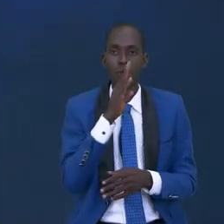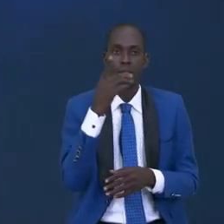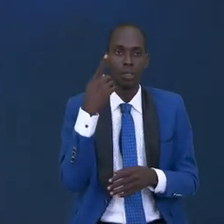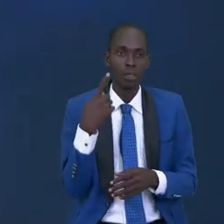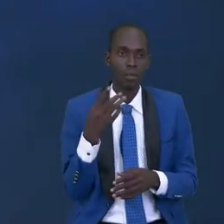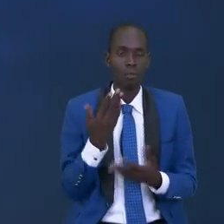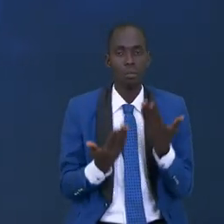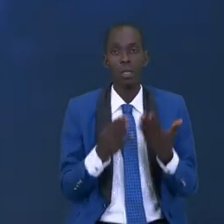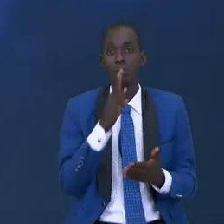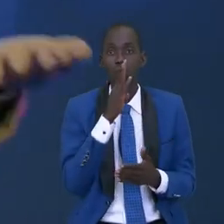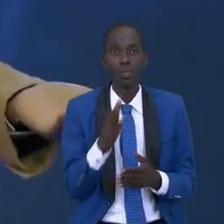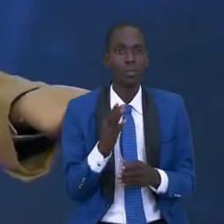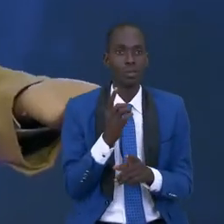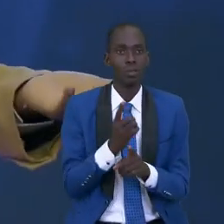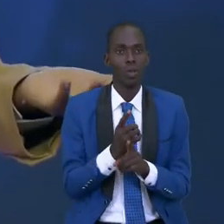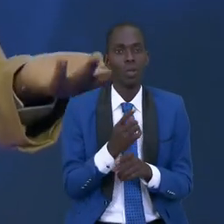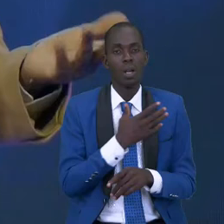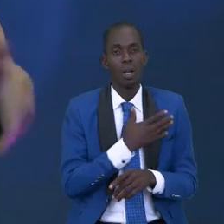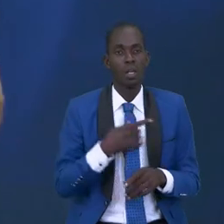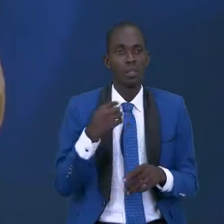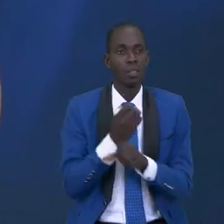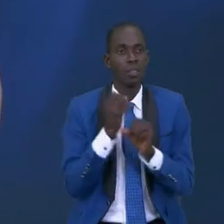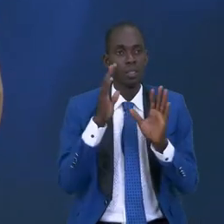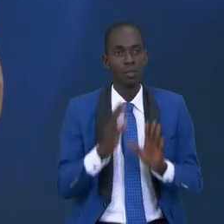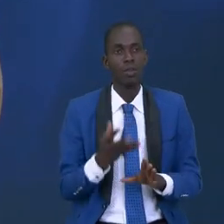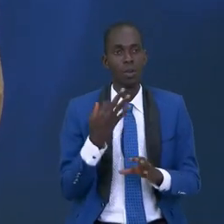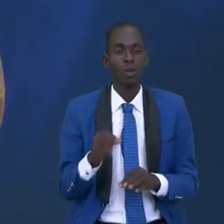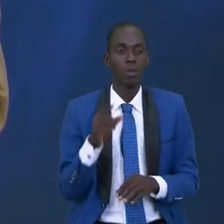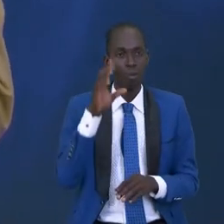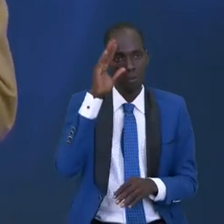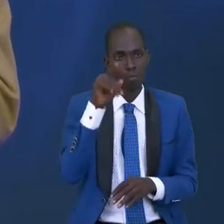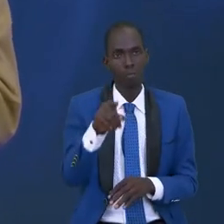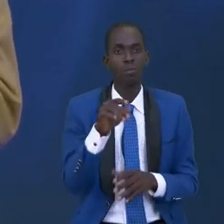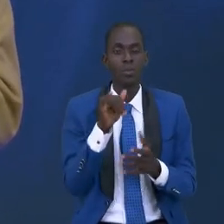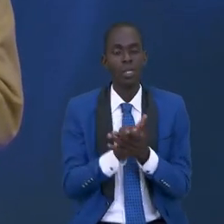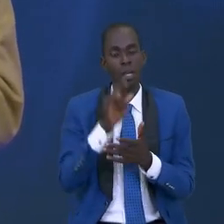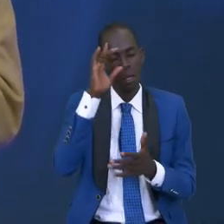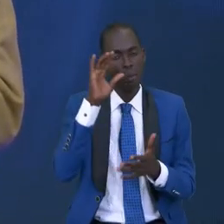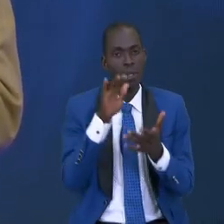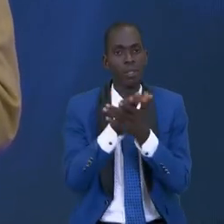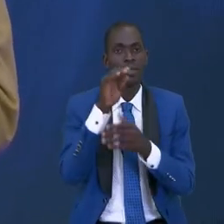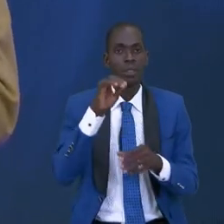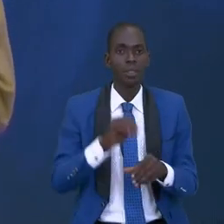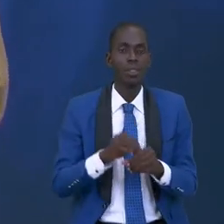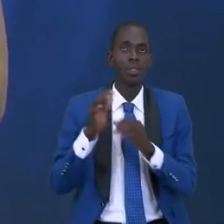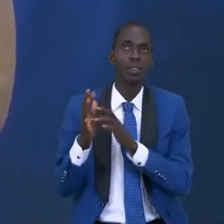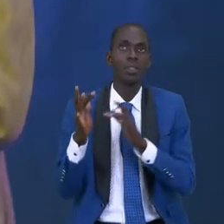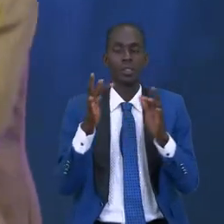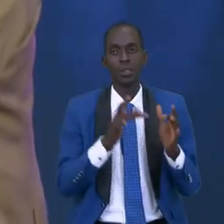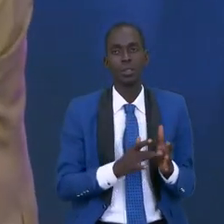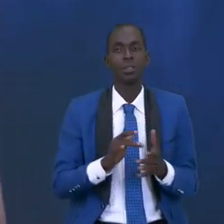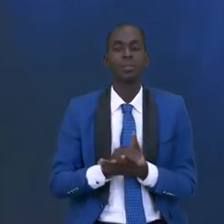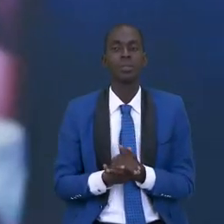might be just and the justifier of him that believeth in